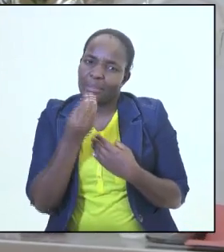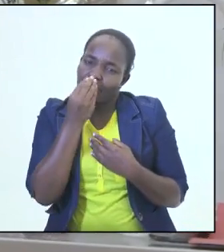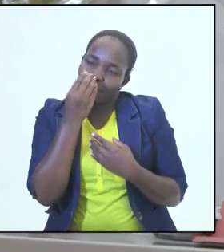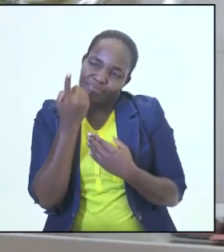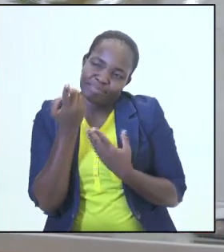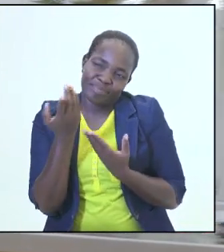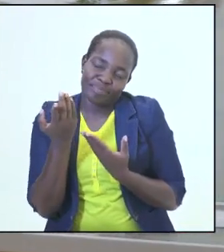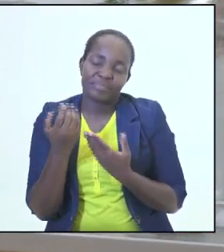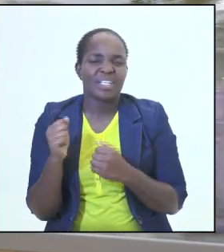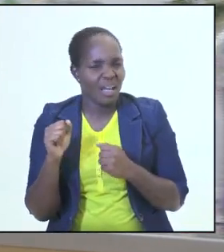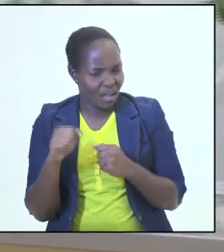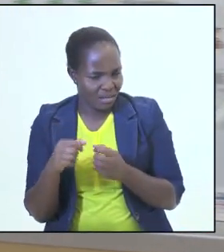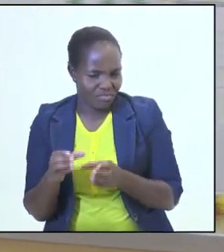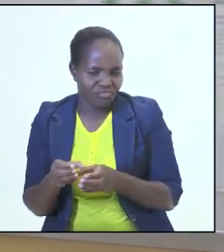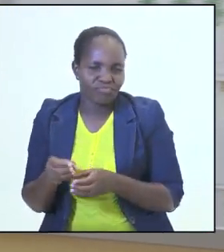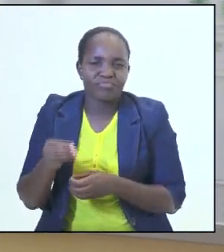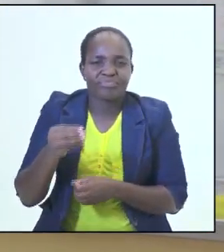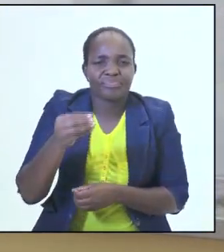Indeed.